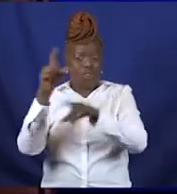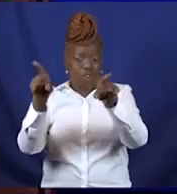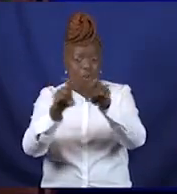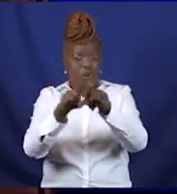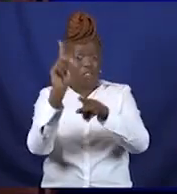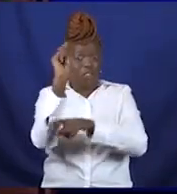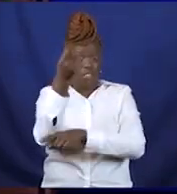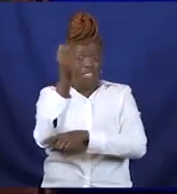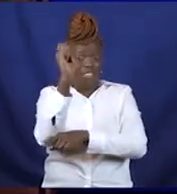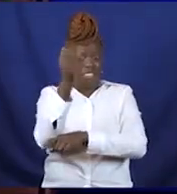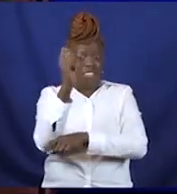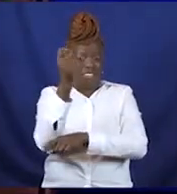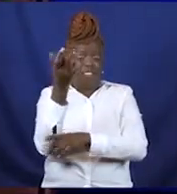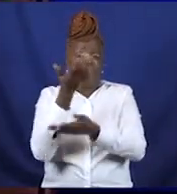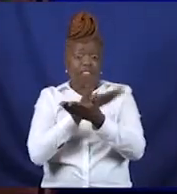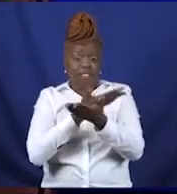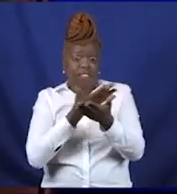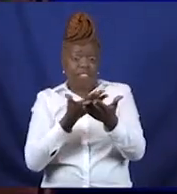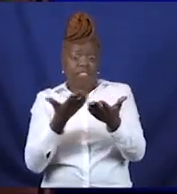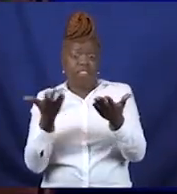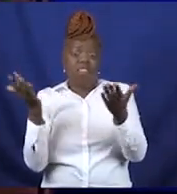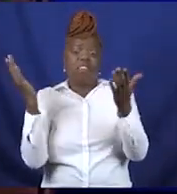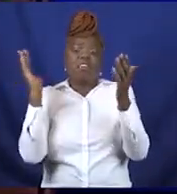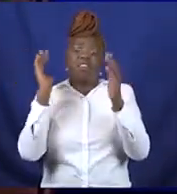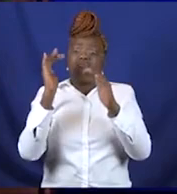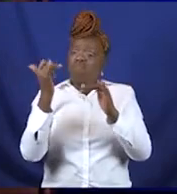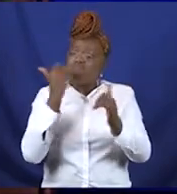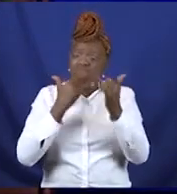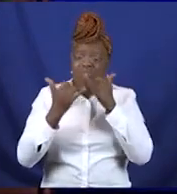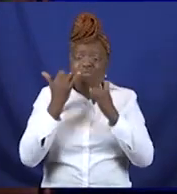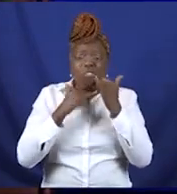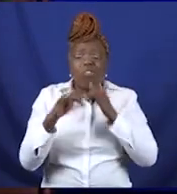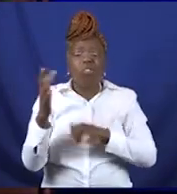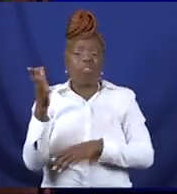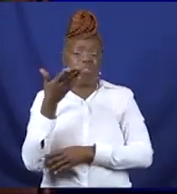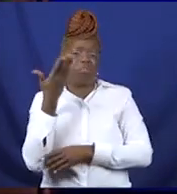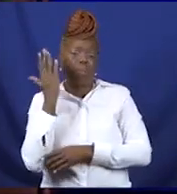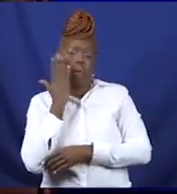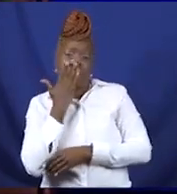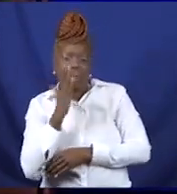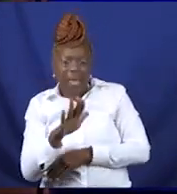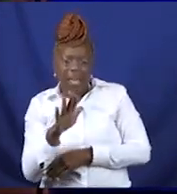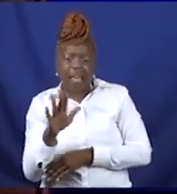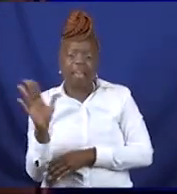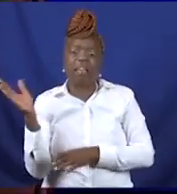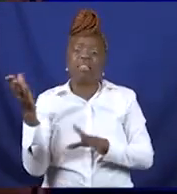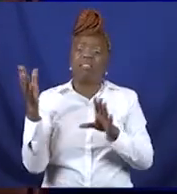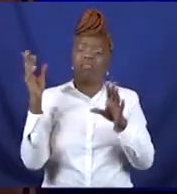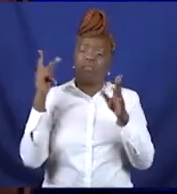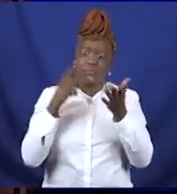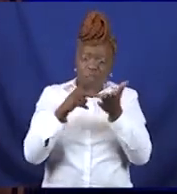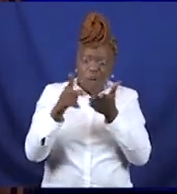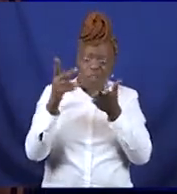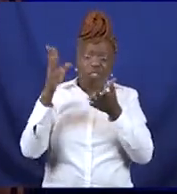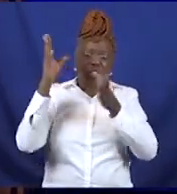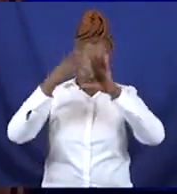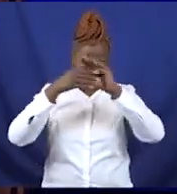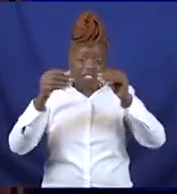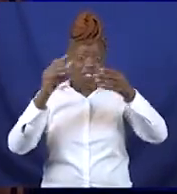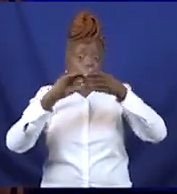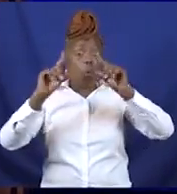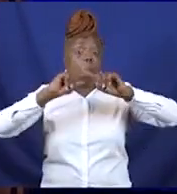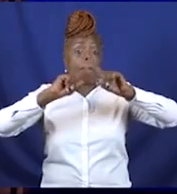can testify? There's some ugly parts to the story. There's some frustrating parts to the story. But it's still my